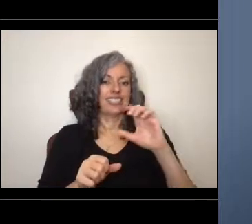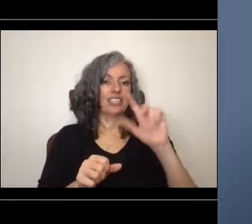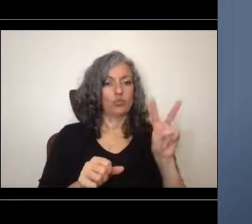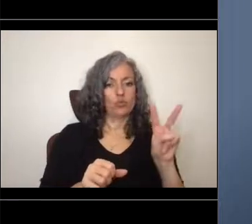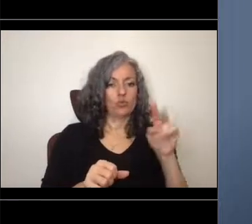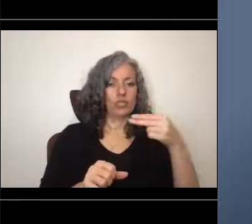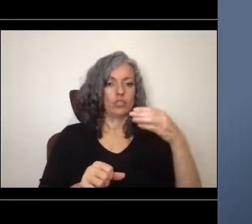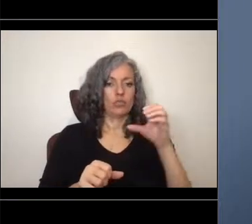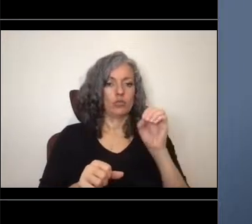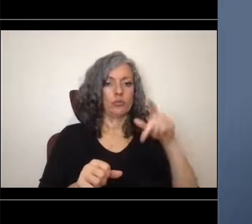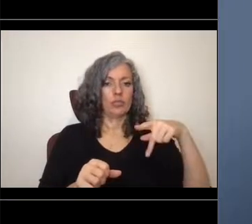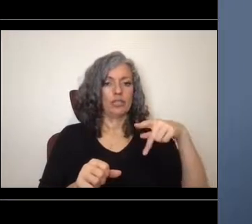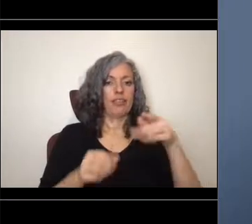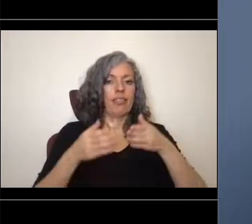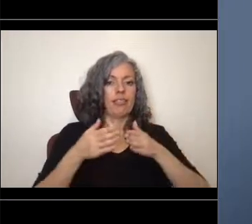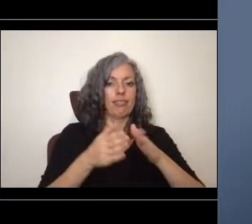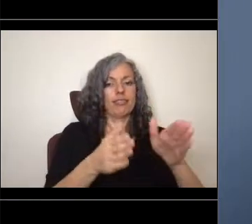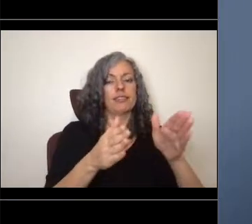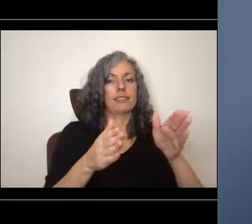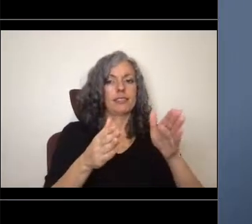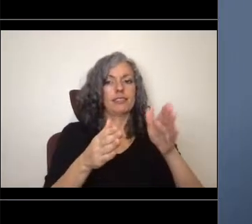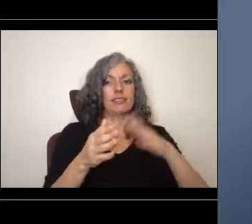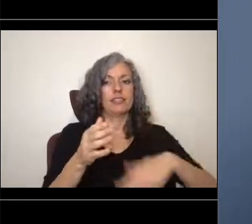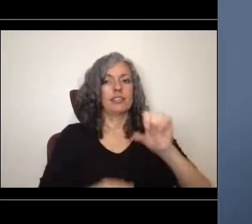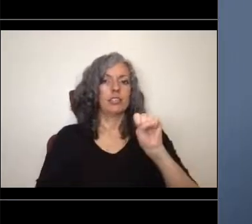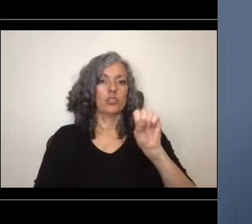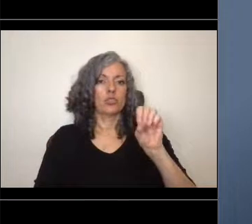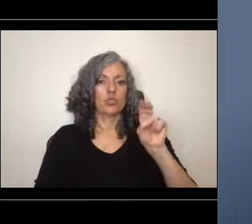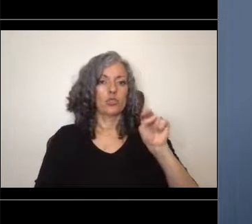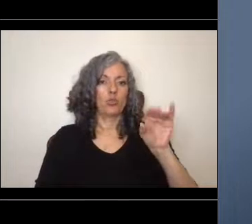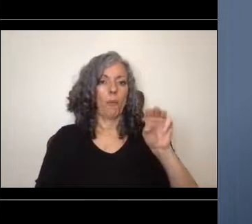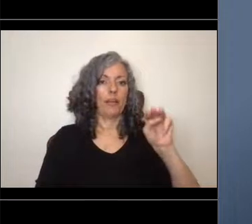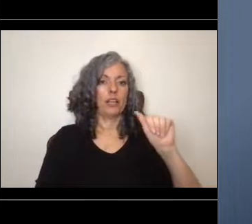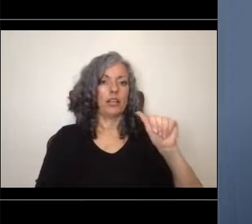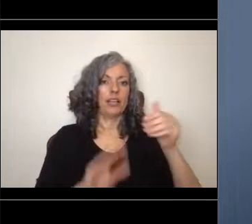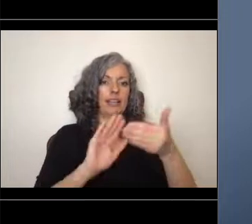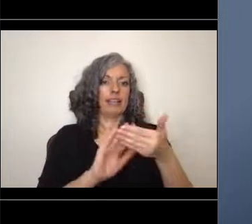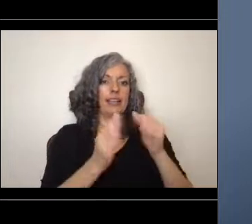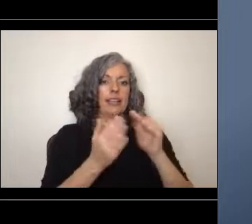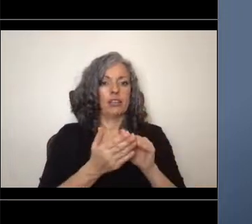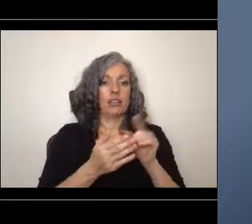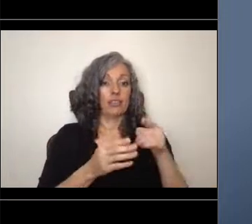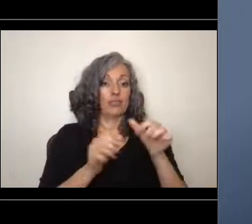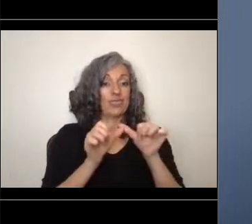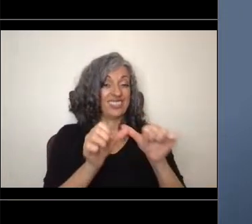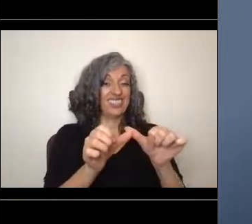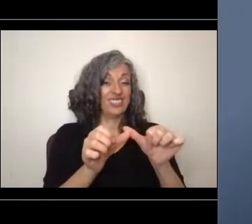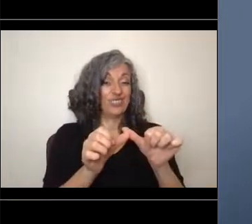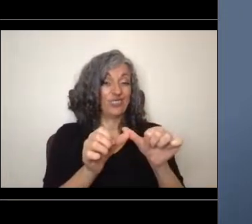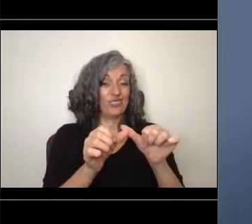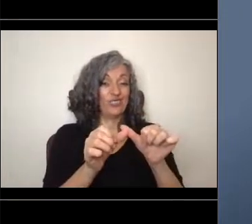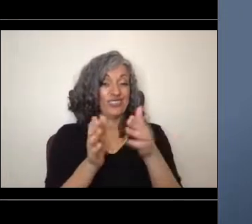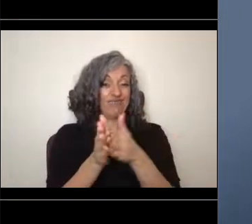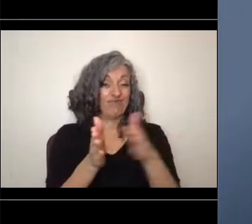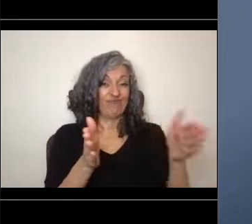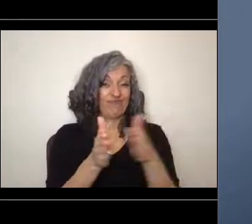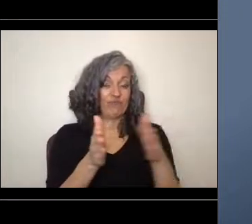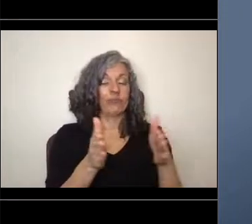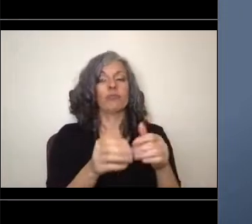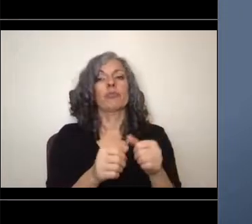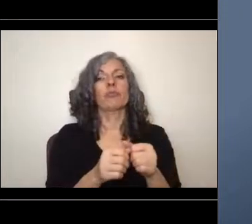Closure Project located in Sonoma County. Approval of this item would extend the period of project completion of the construction phase of the